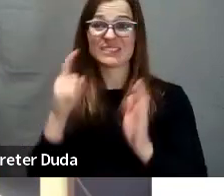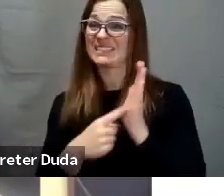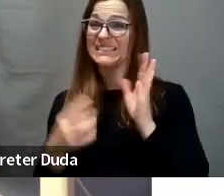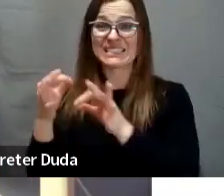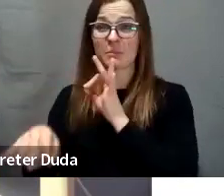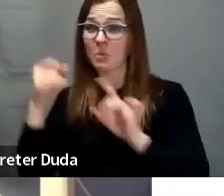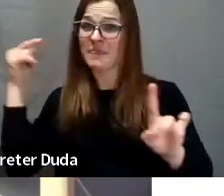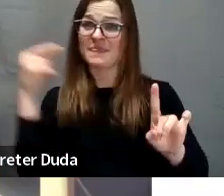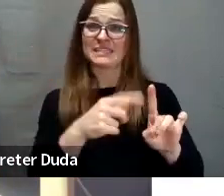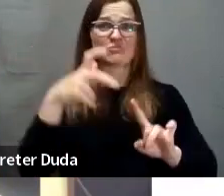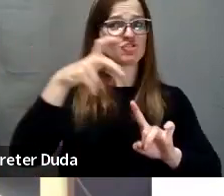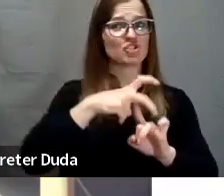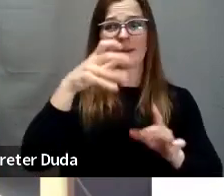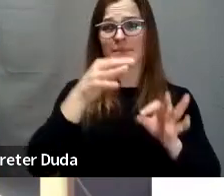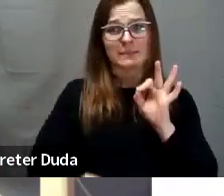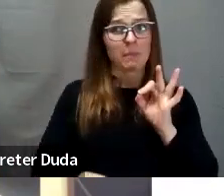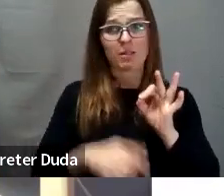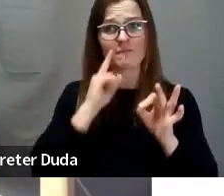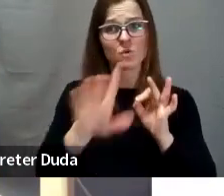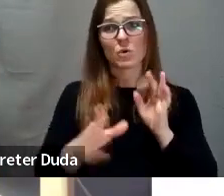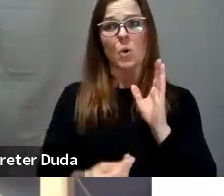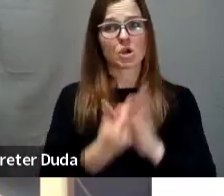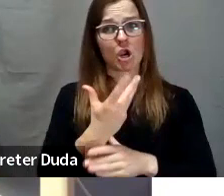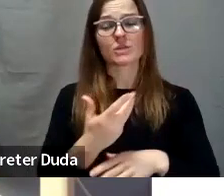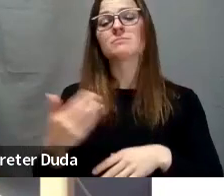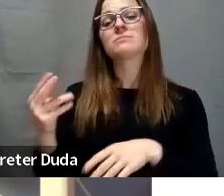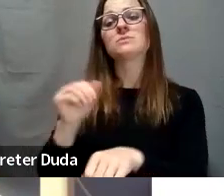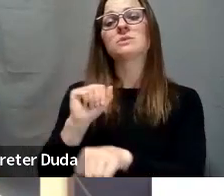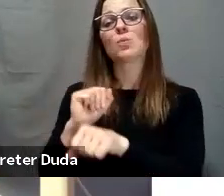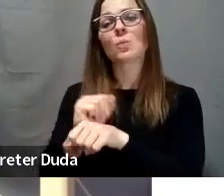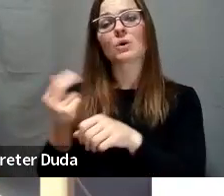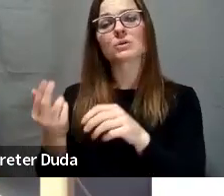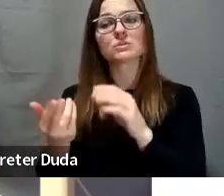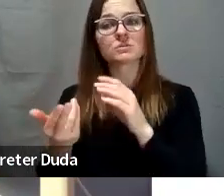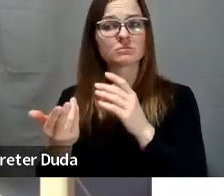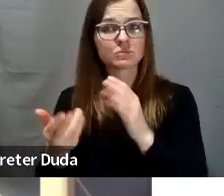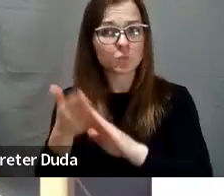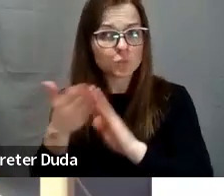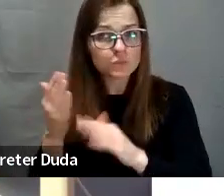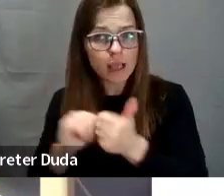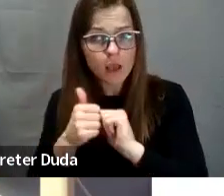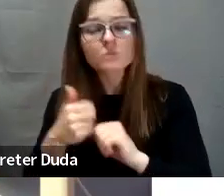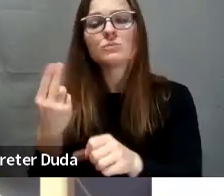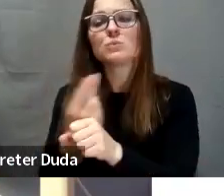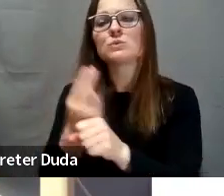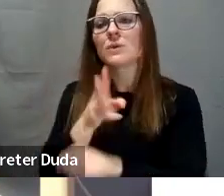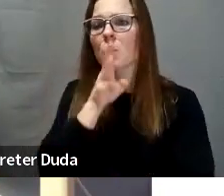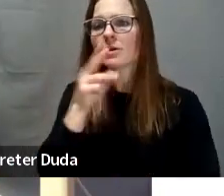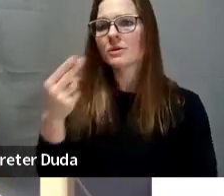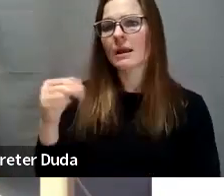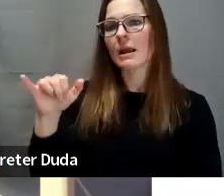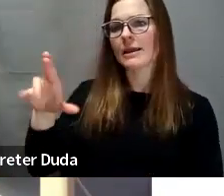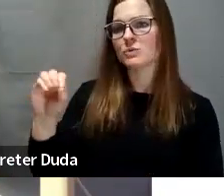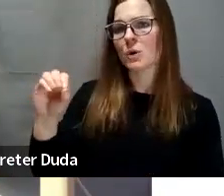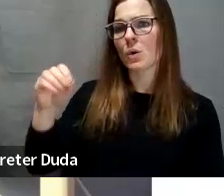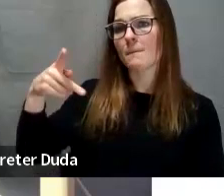indoor garden. It works hydroponically, so again, you fill the reservoir. It comes with pods that